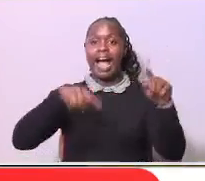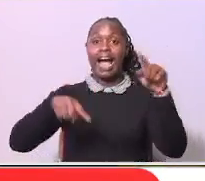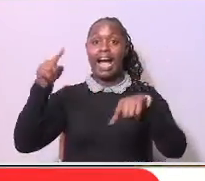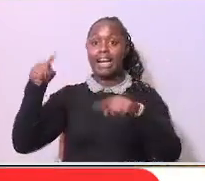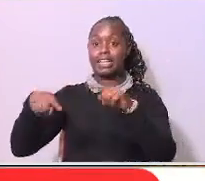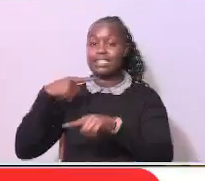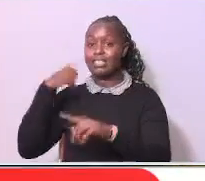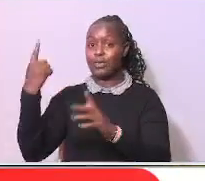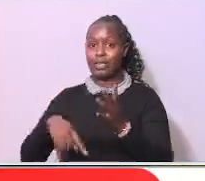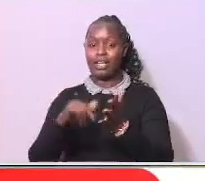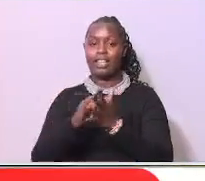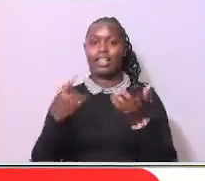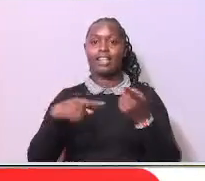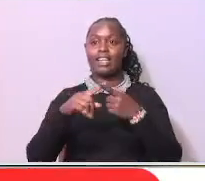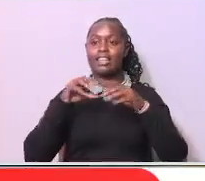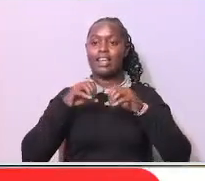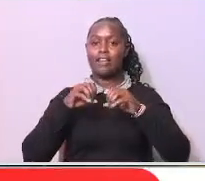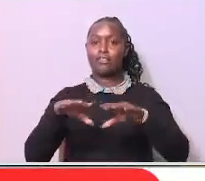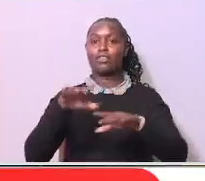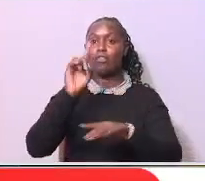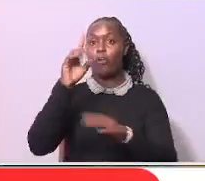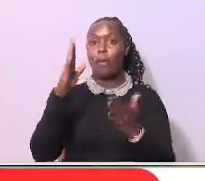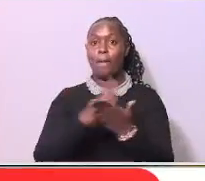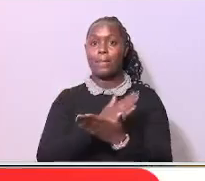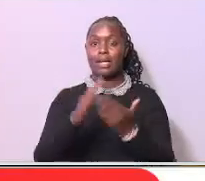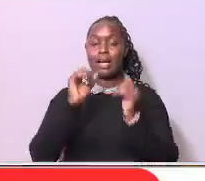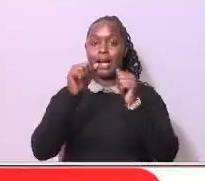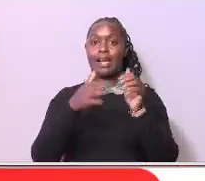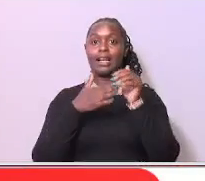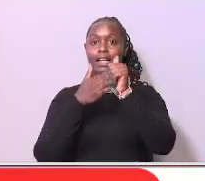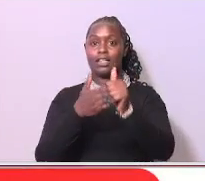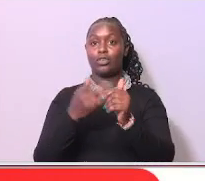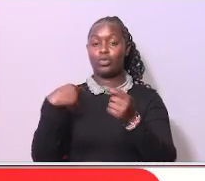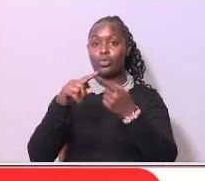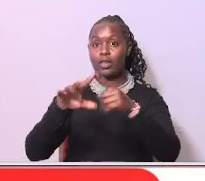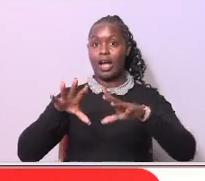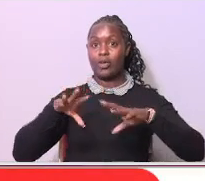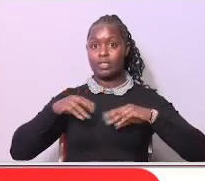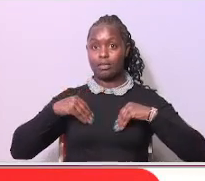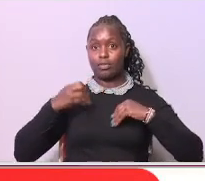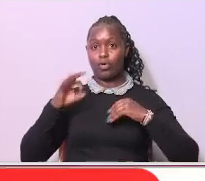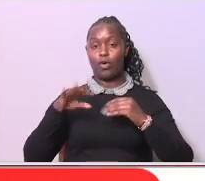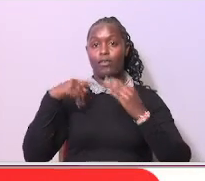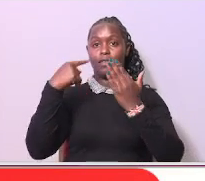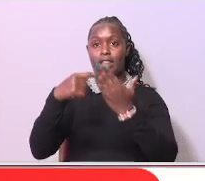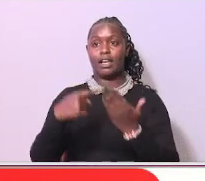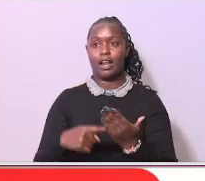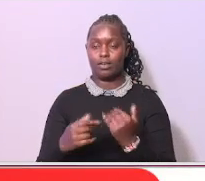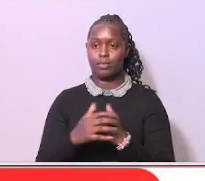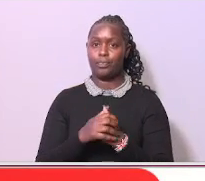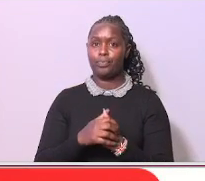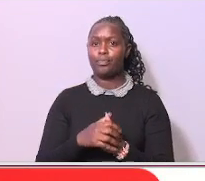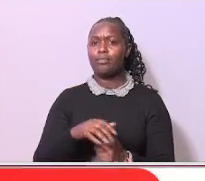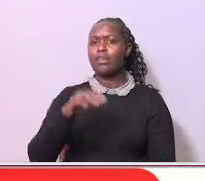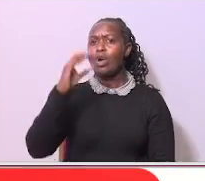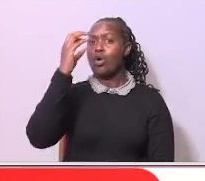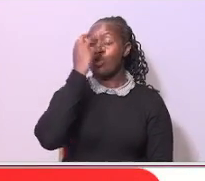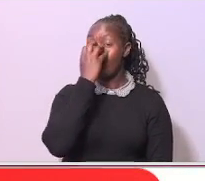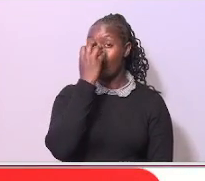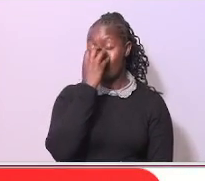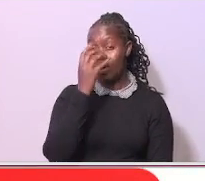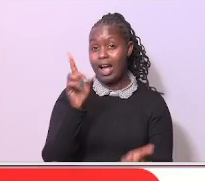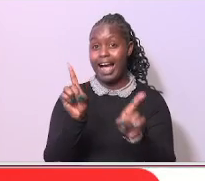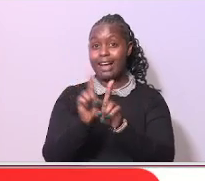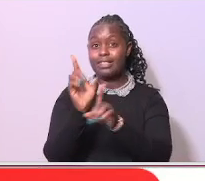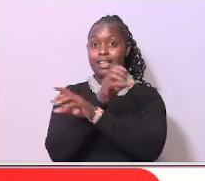that the influence of one side can lead to the consent for dialogue. William Ruto ama rais wa Kenya ako katika